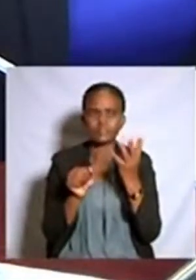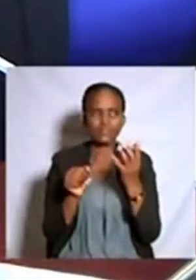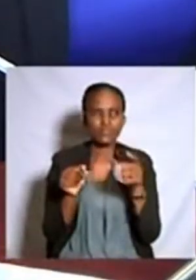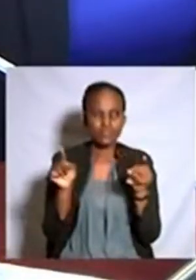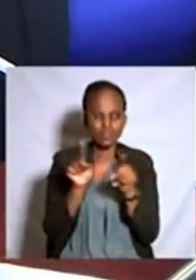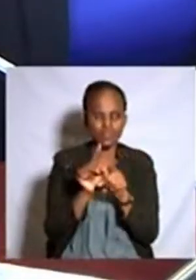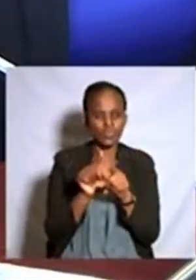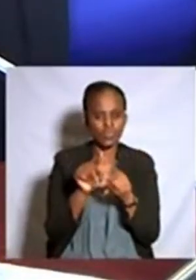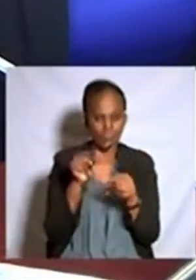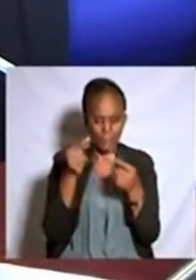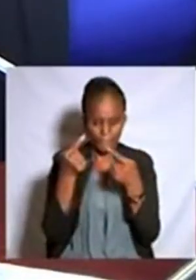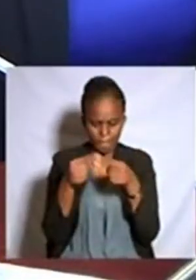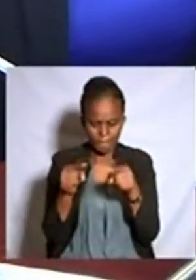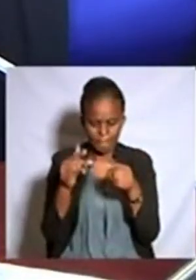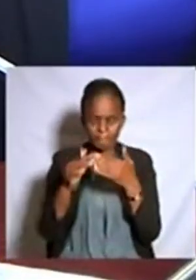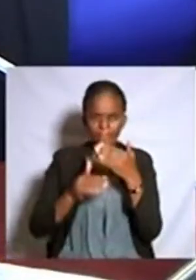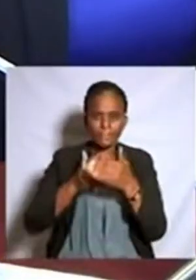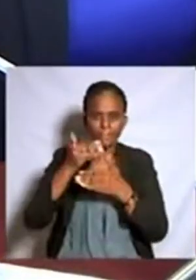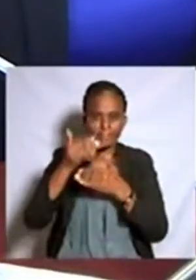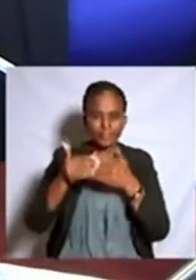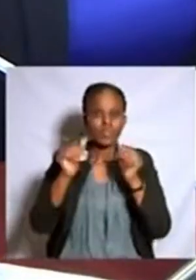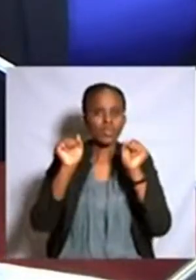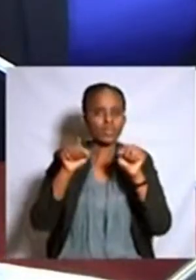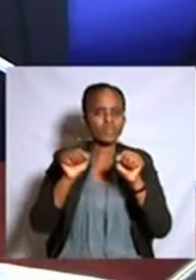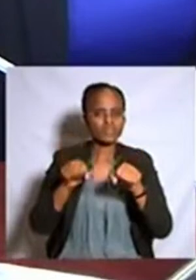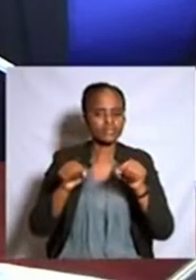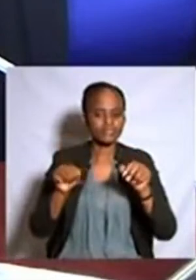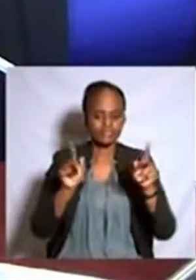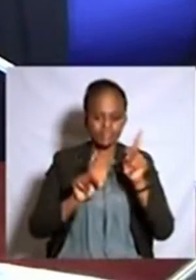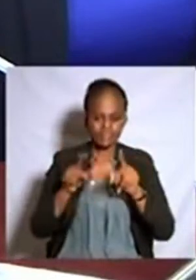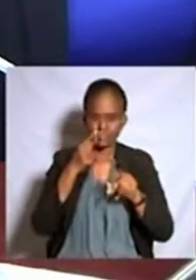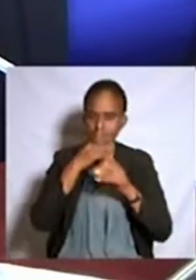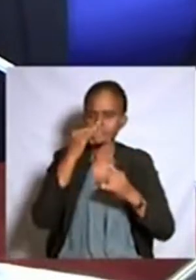and disposal happens to the next possible for clients that